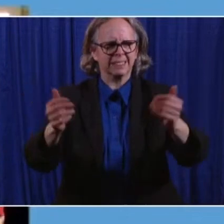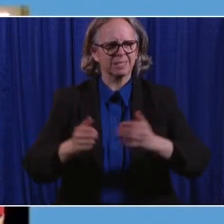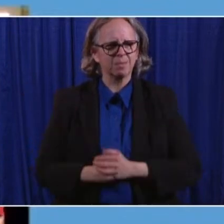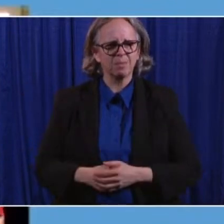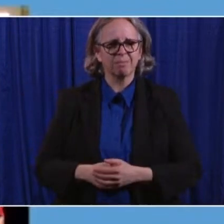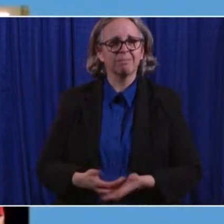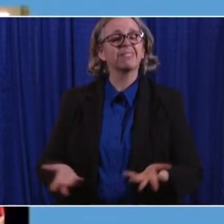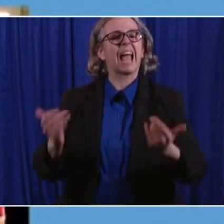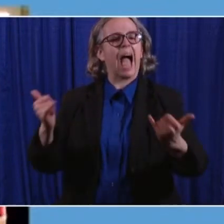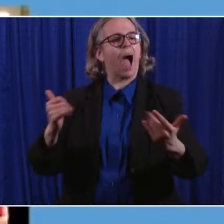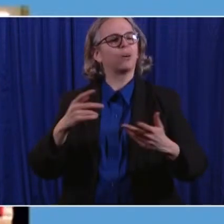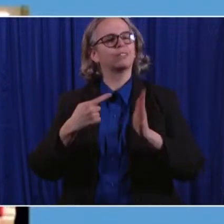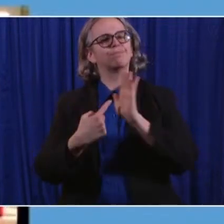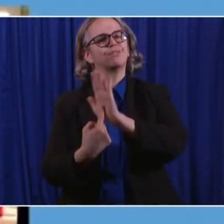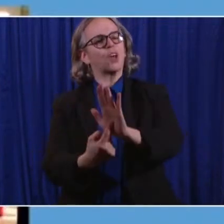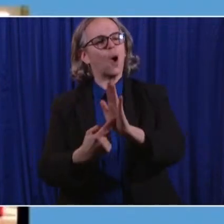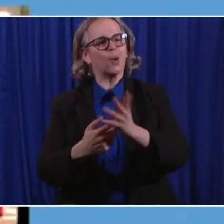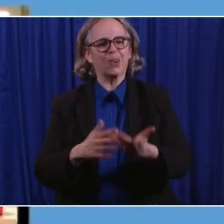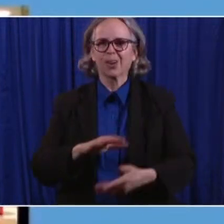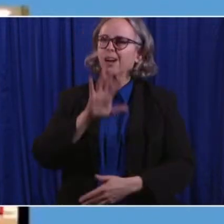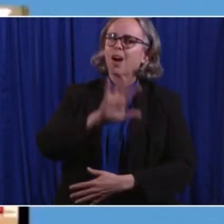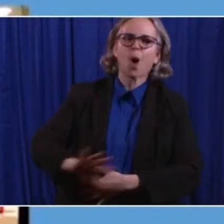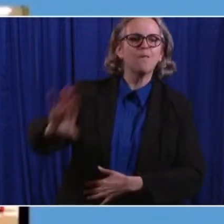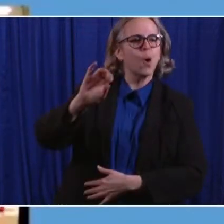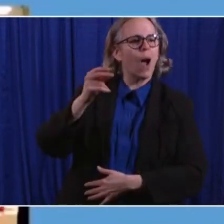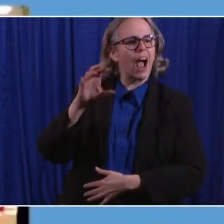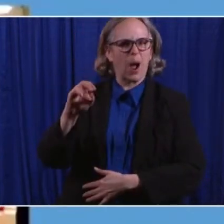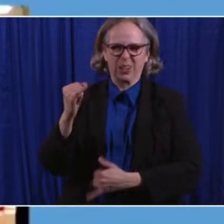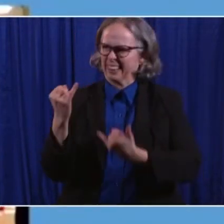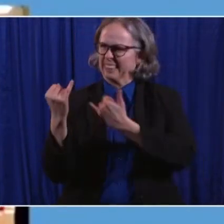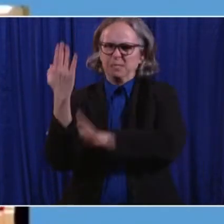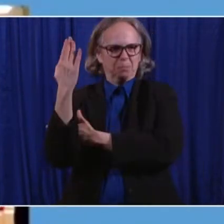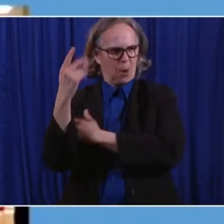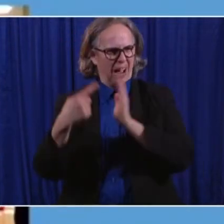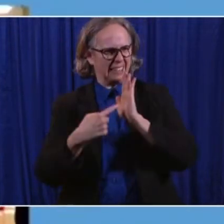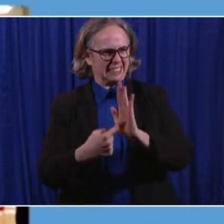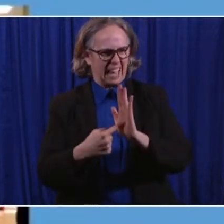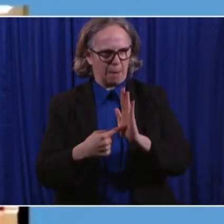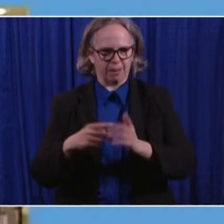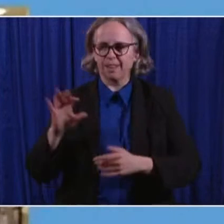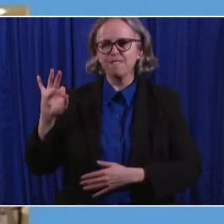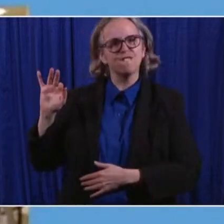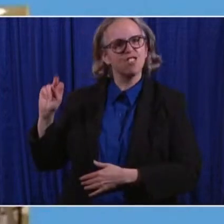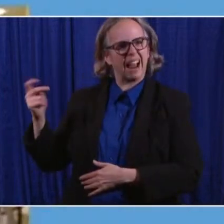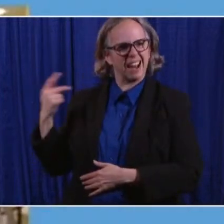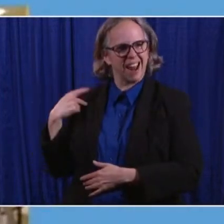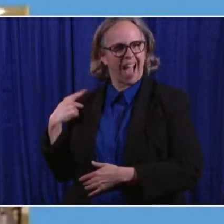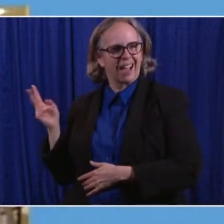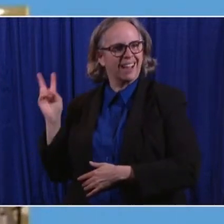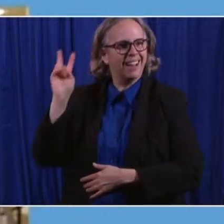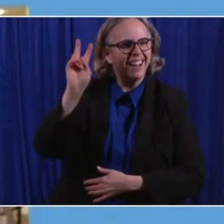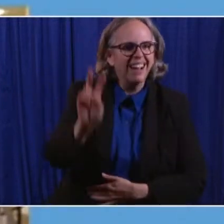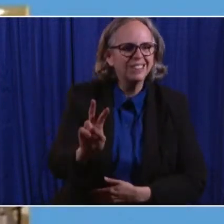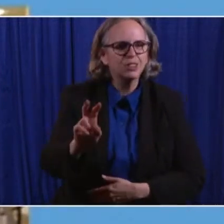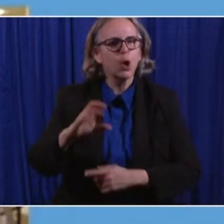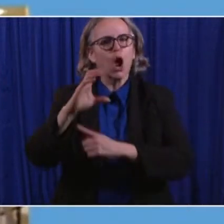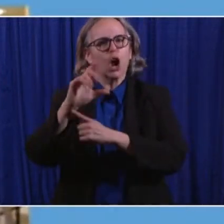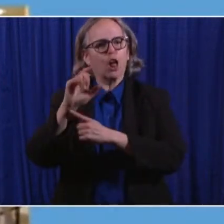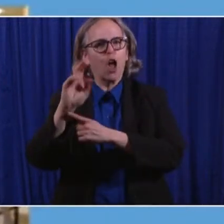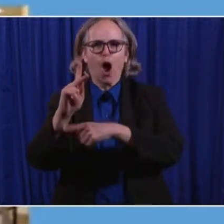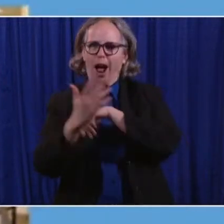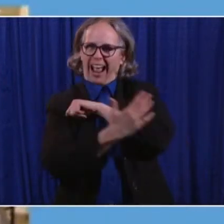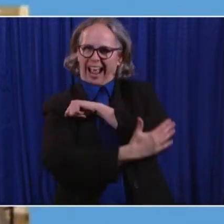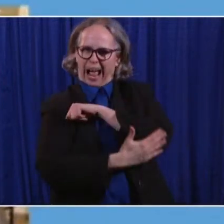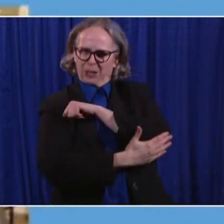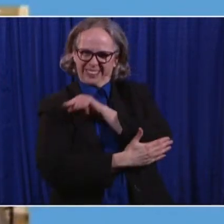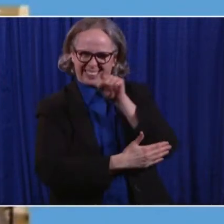morning, Fran and I were in Clark County, where people receiving the COVID vaccine at the Upper Valley Mall. I want to thank the